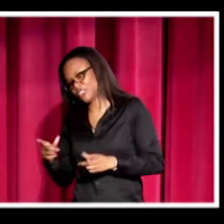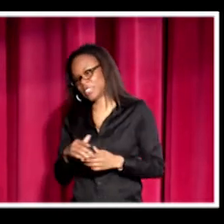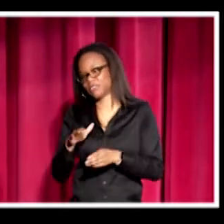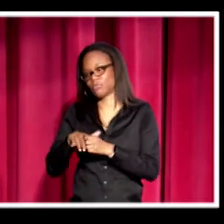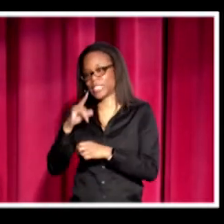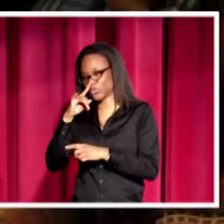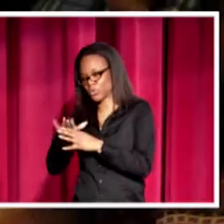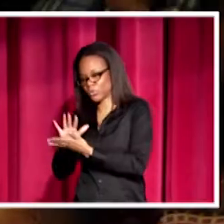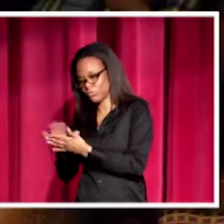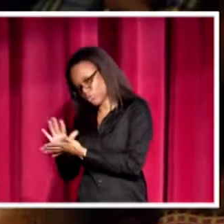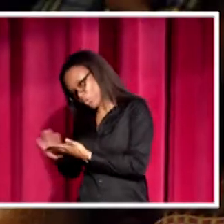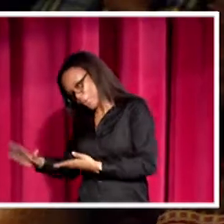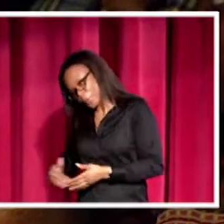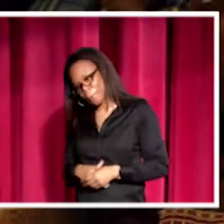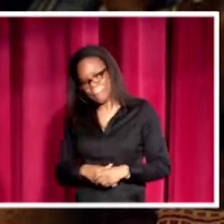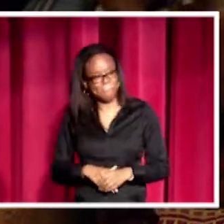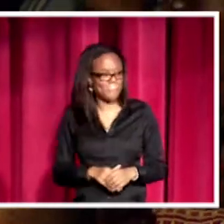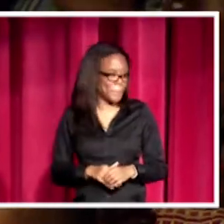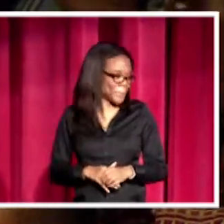to college.